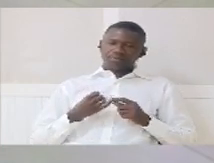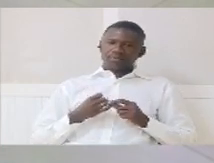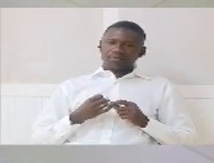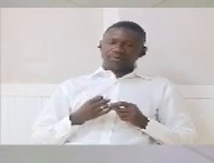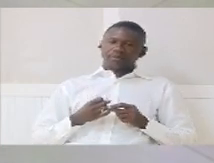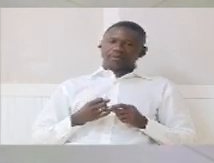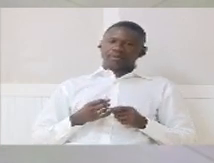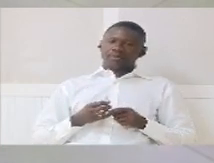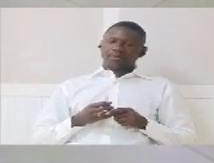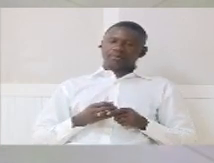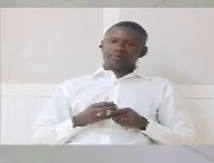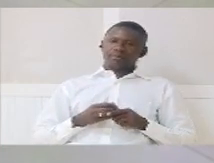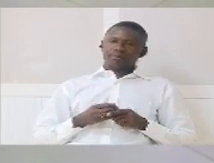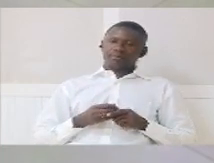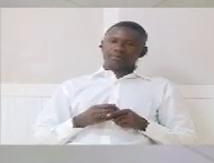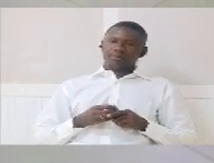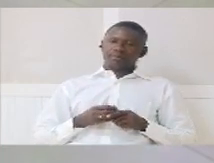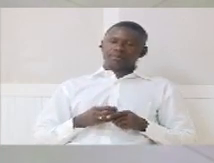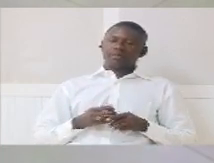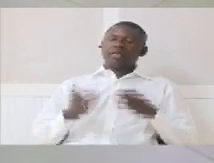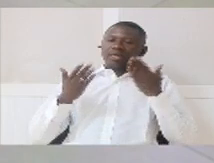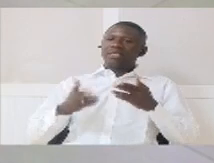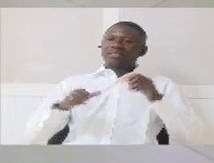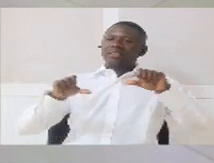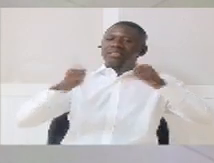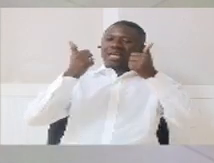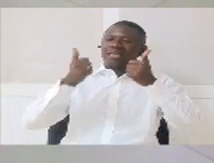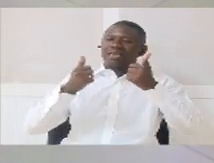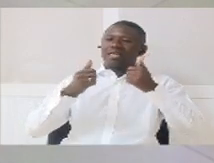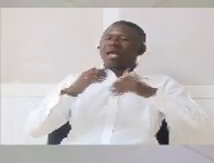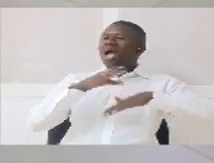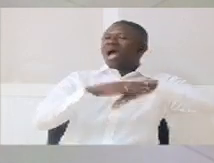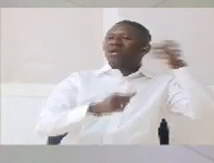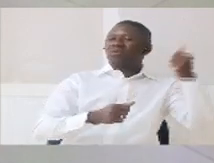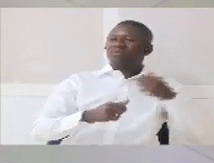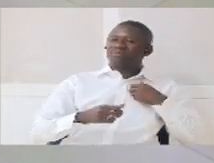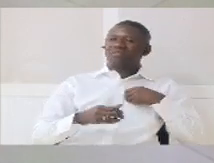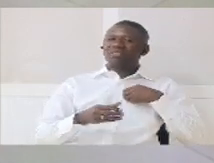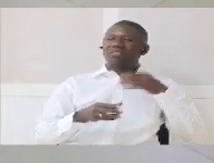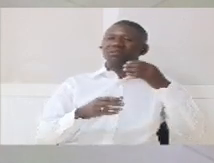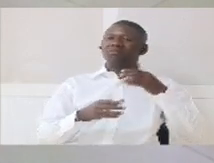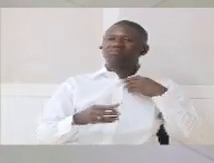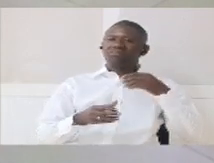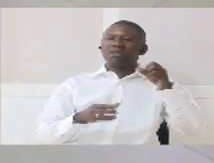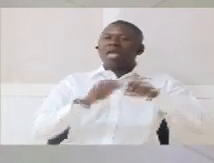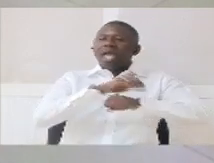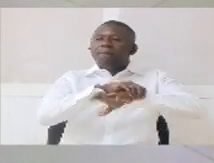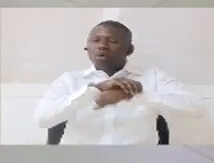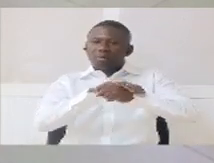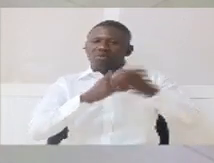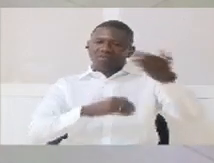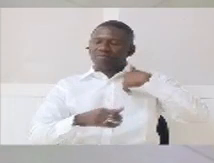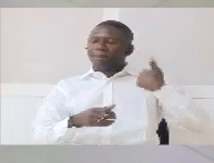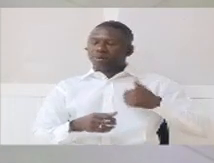that arose out of the admission of people into the prison without